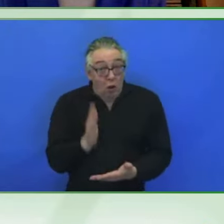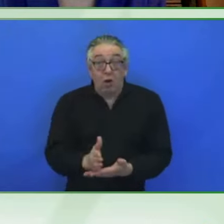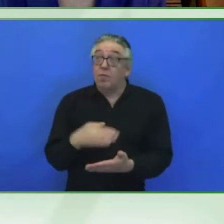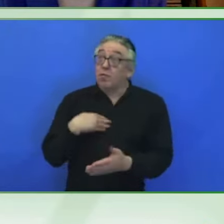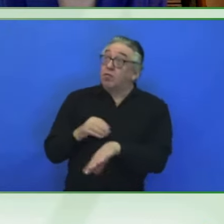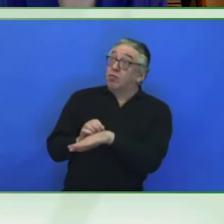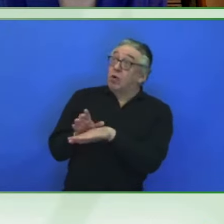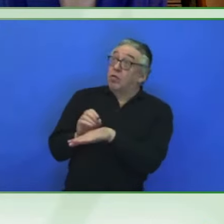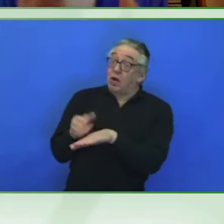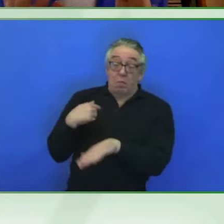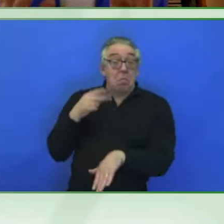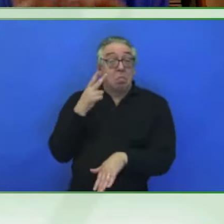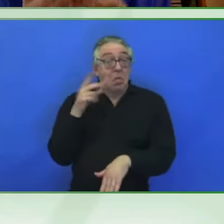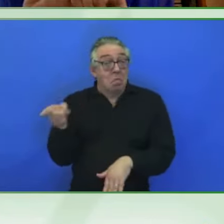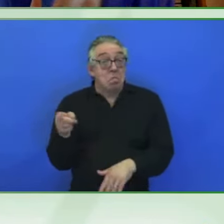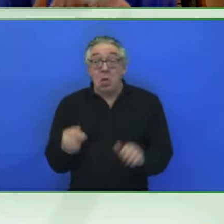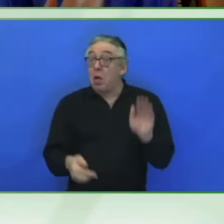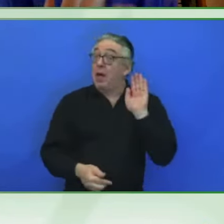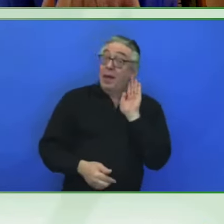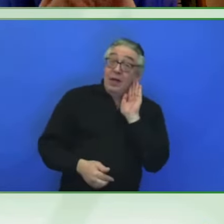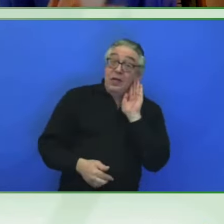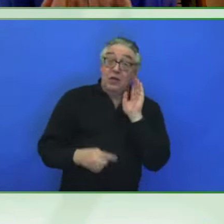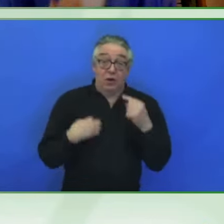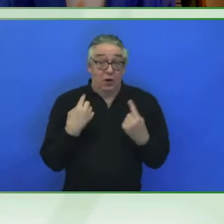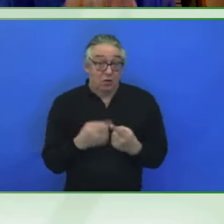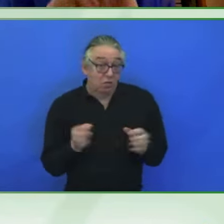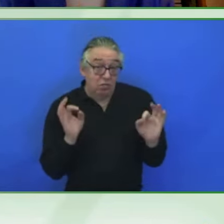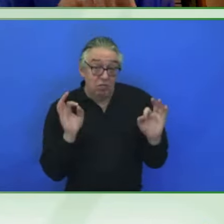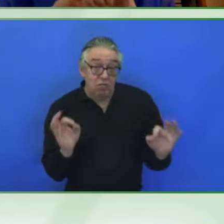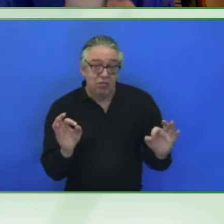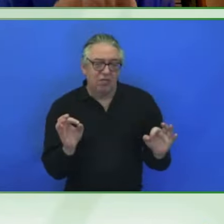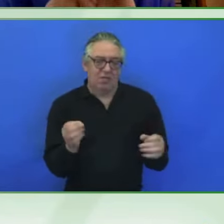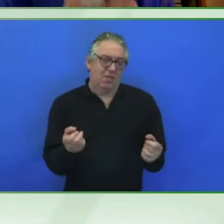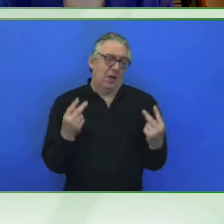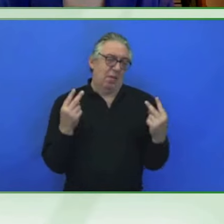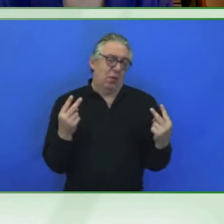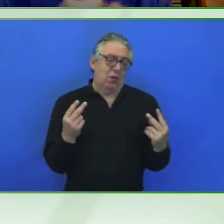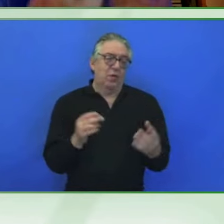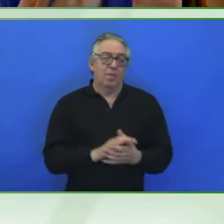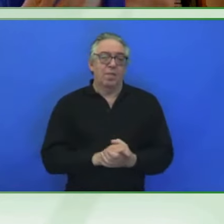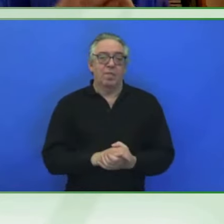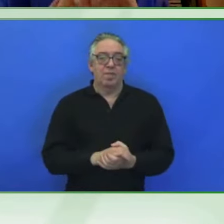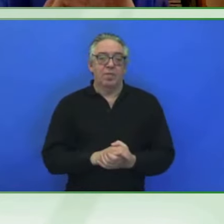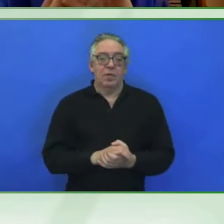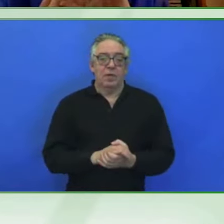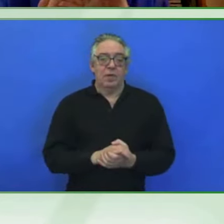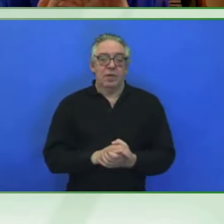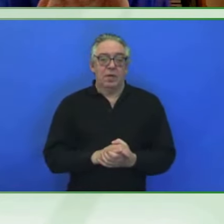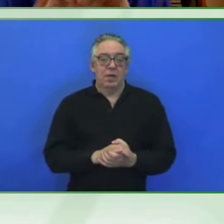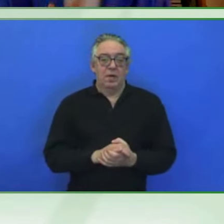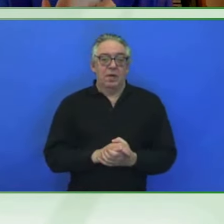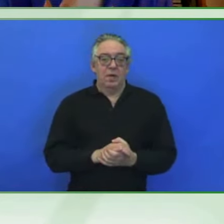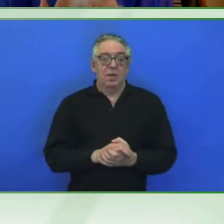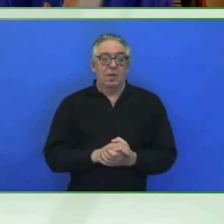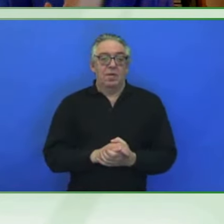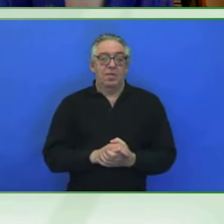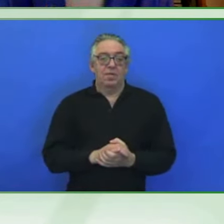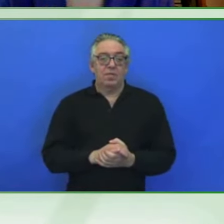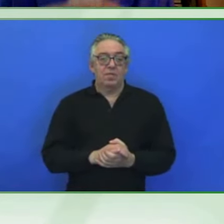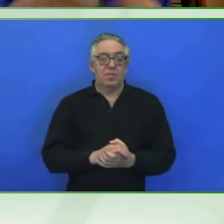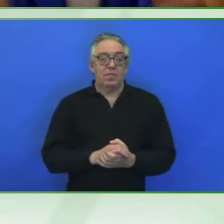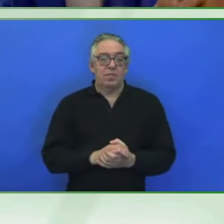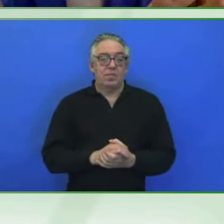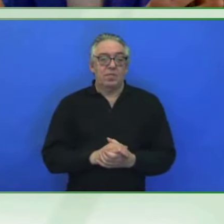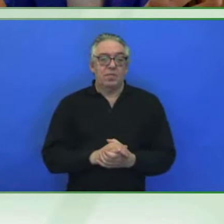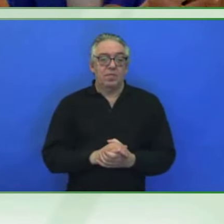it's important. We are not there to represent every disabled traveller or visitor to